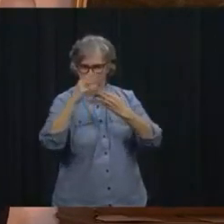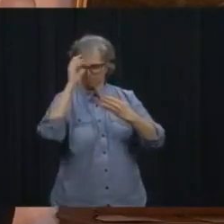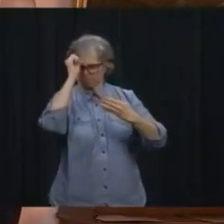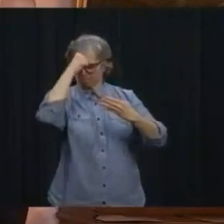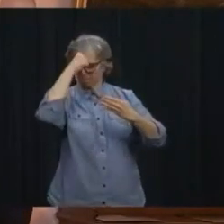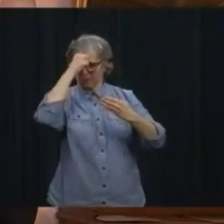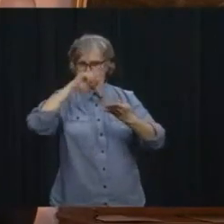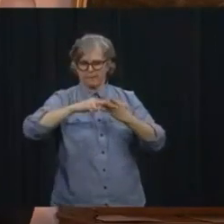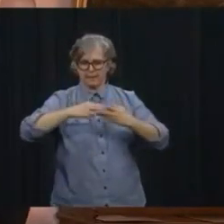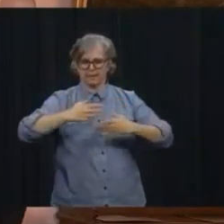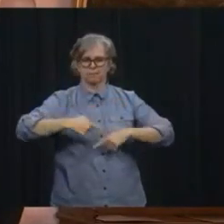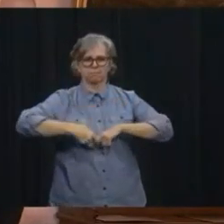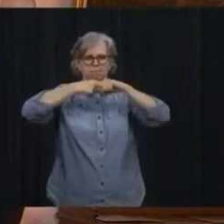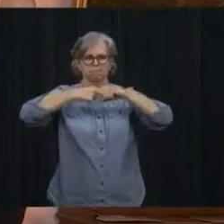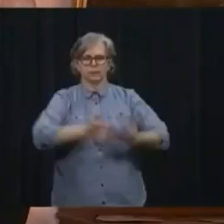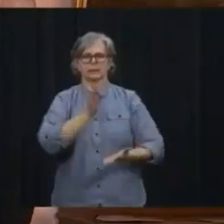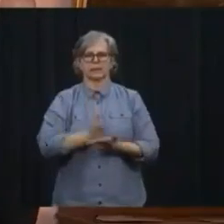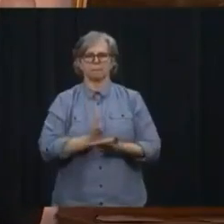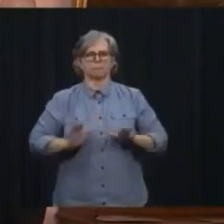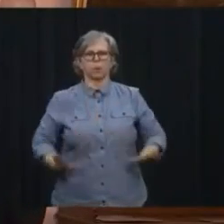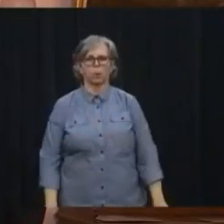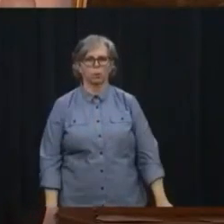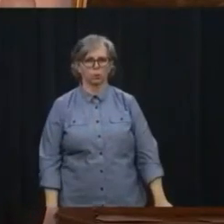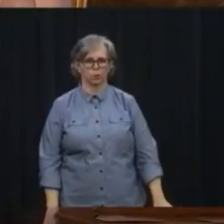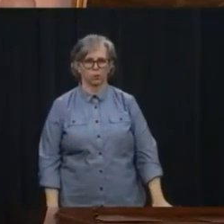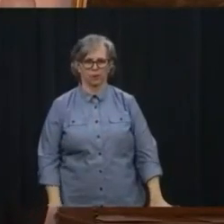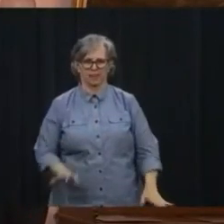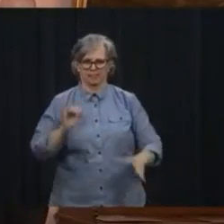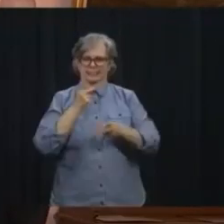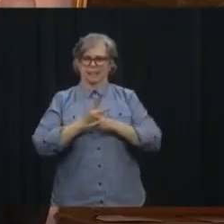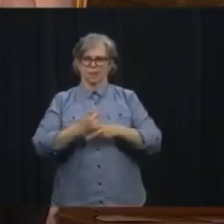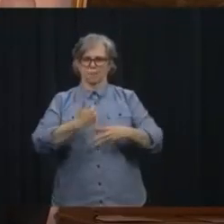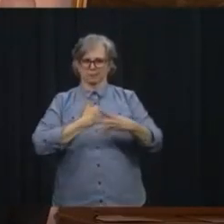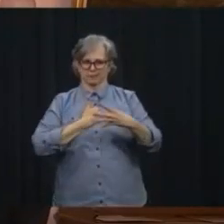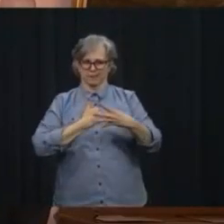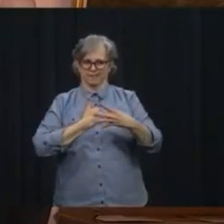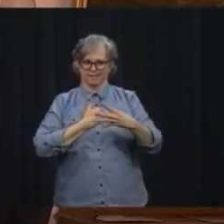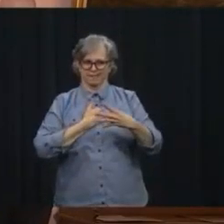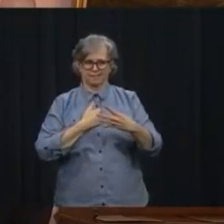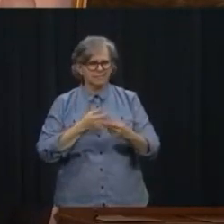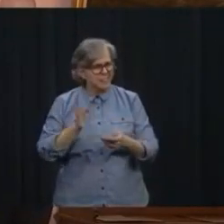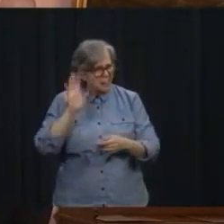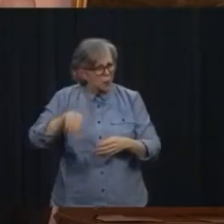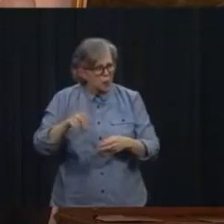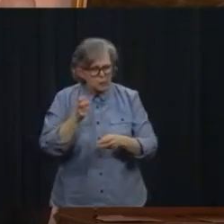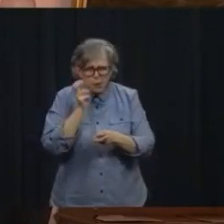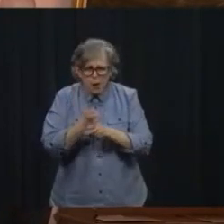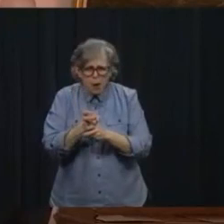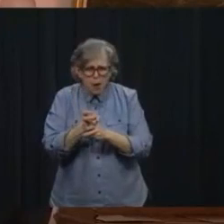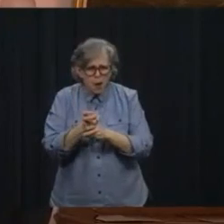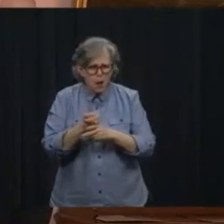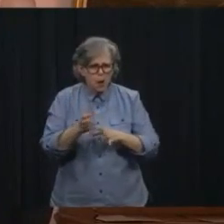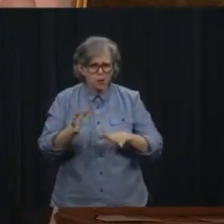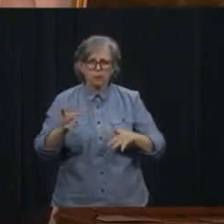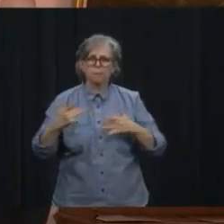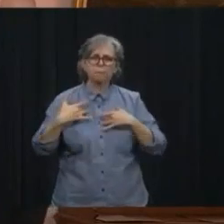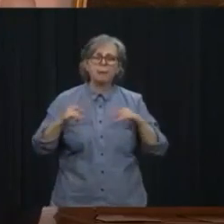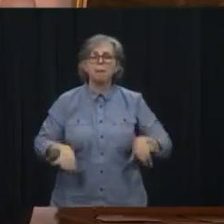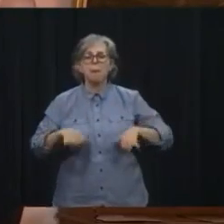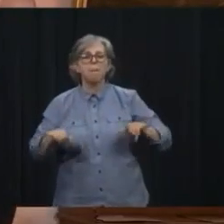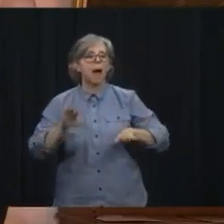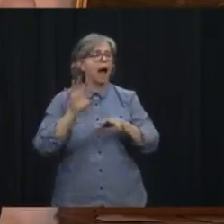our family and household 24 hours a day, 7 days a week. So this is hard, and it's not always pretty.